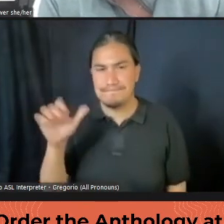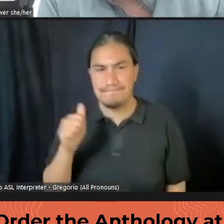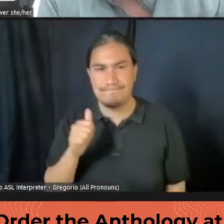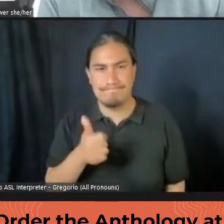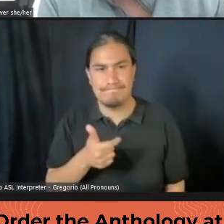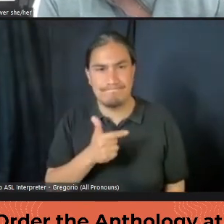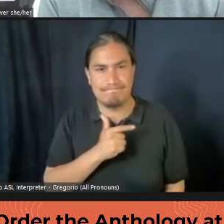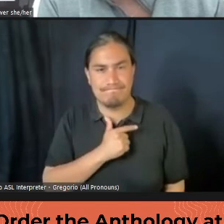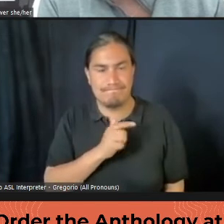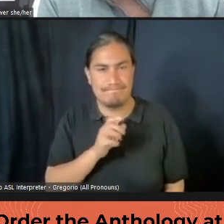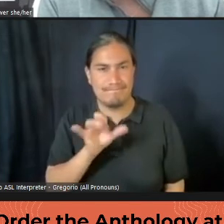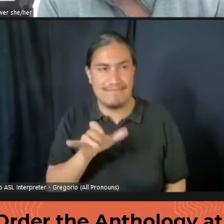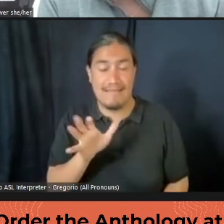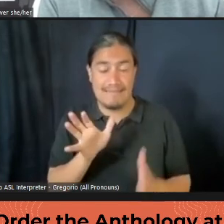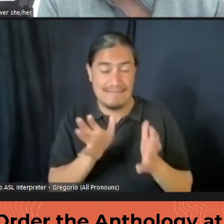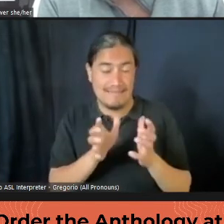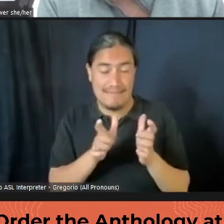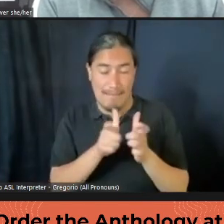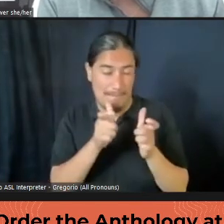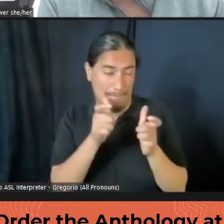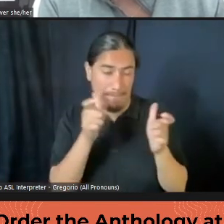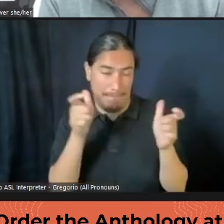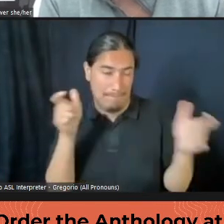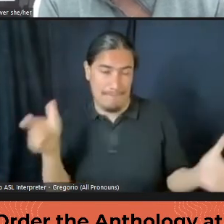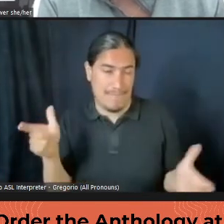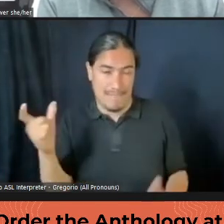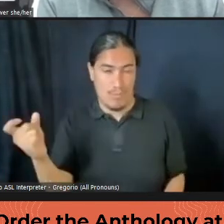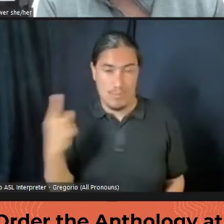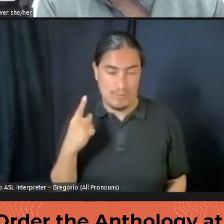It's a big question.